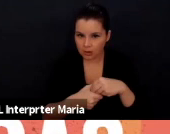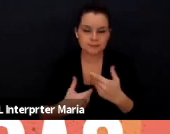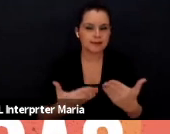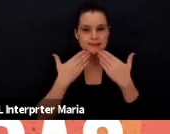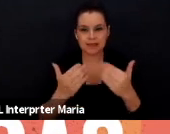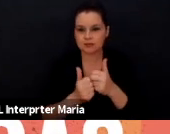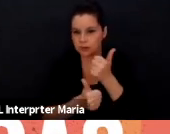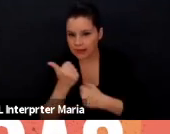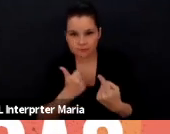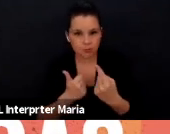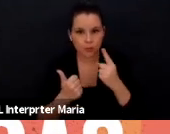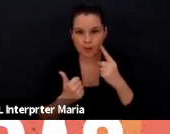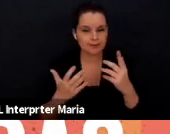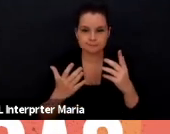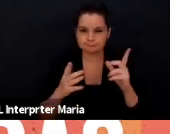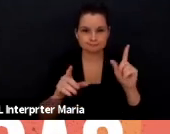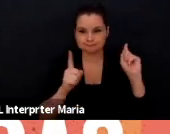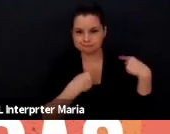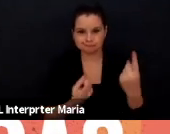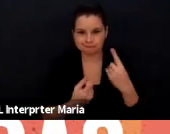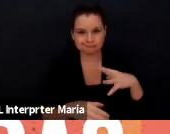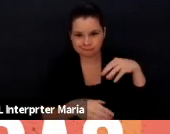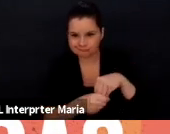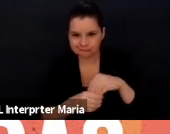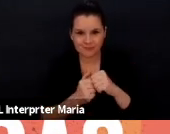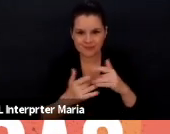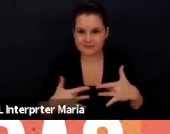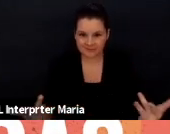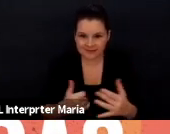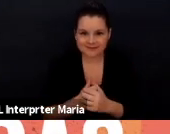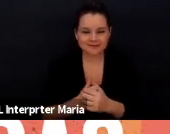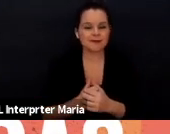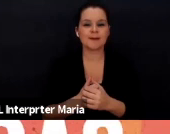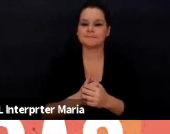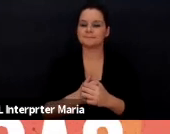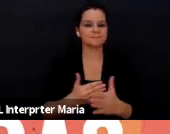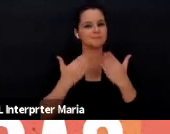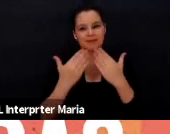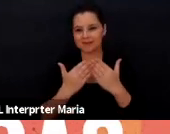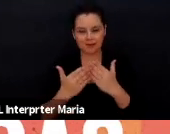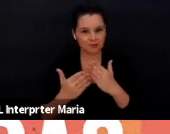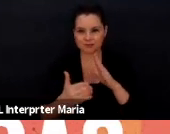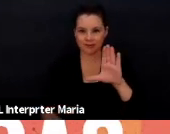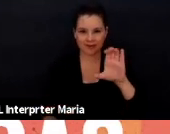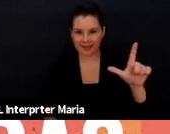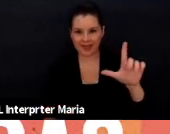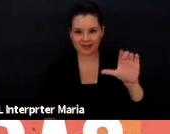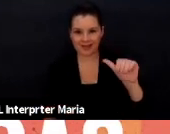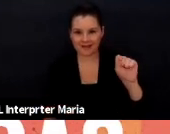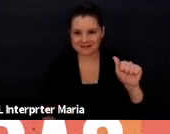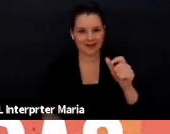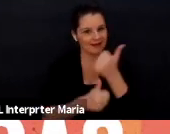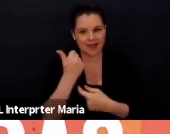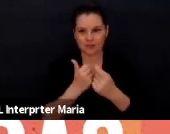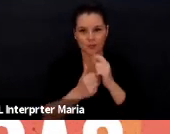for everyone who is participating in this event. And thank you to CalCASA and everybody